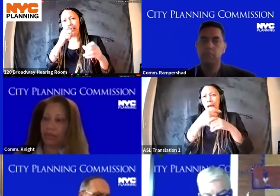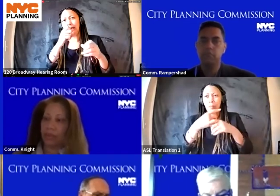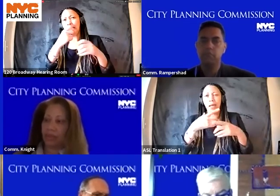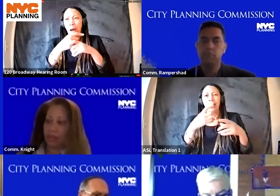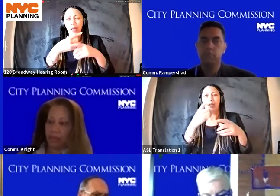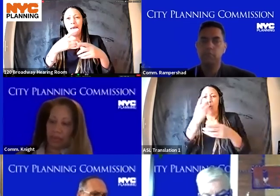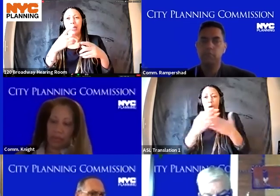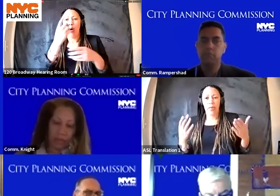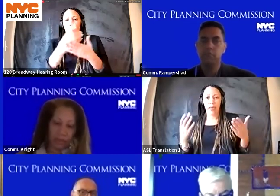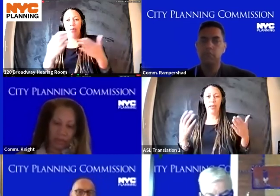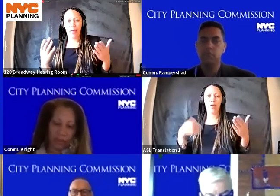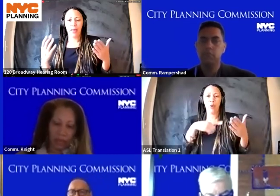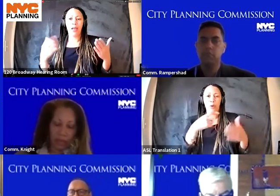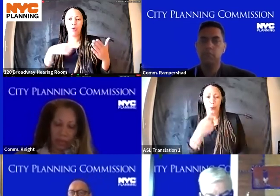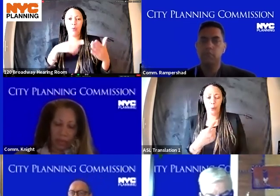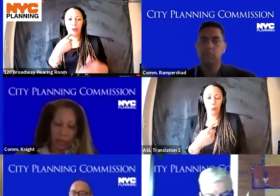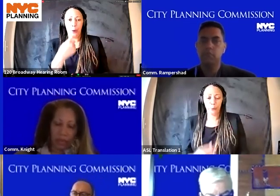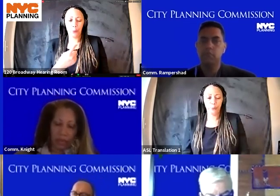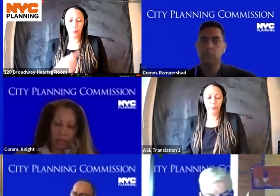things that we were told